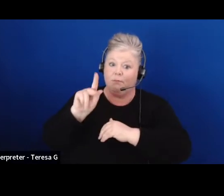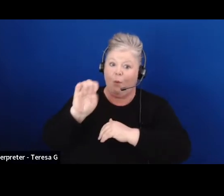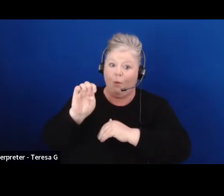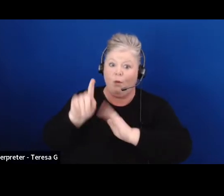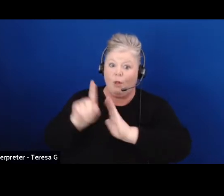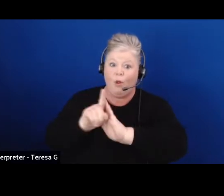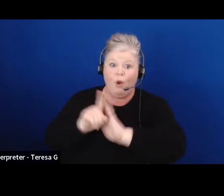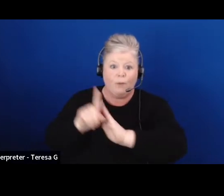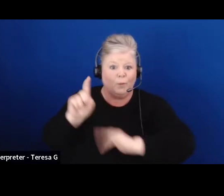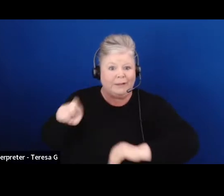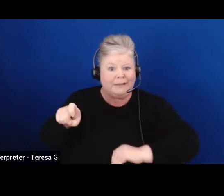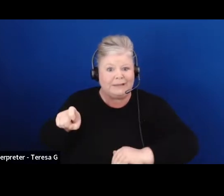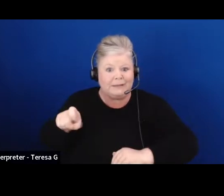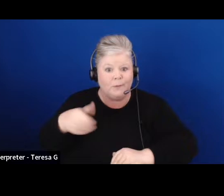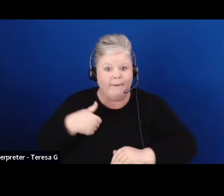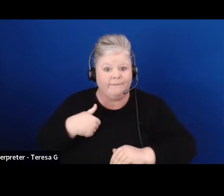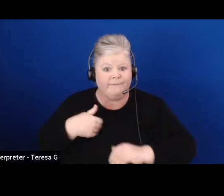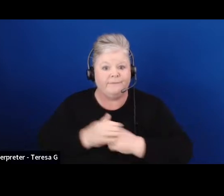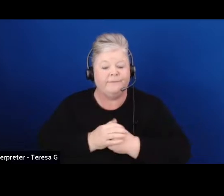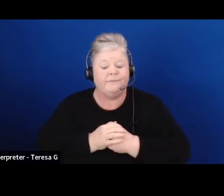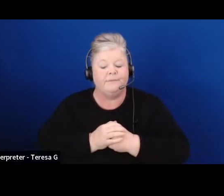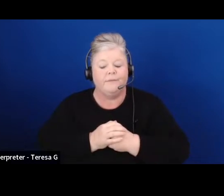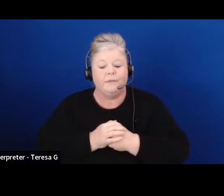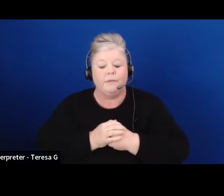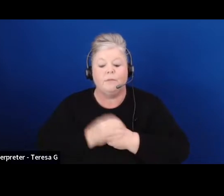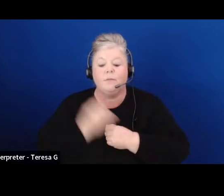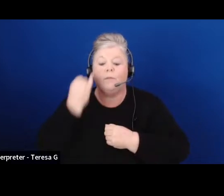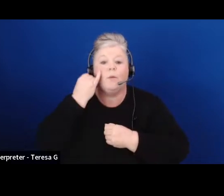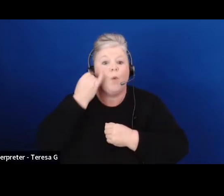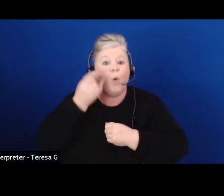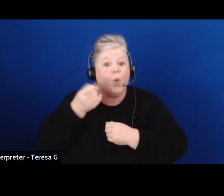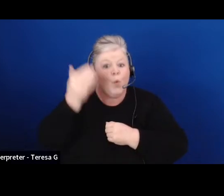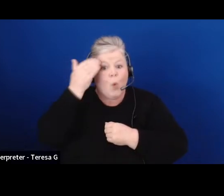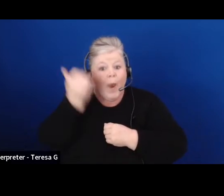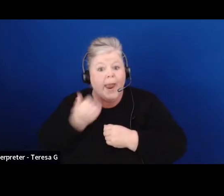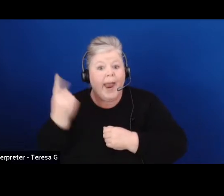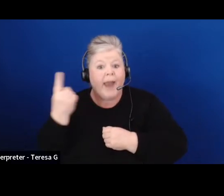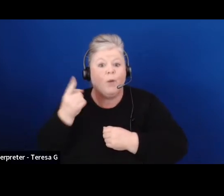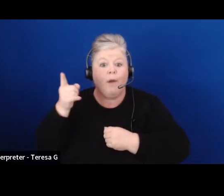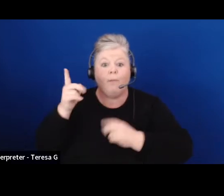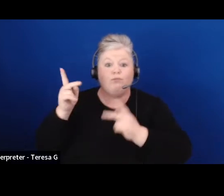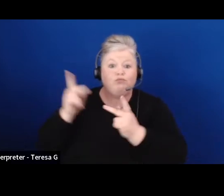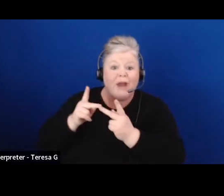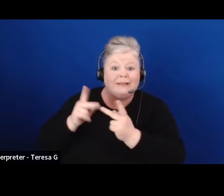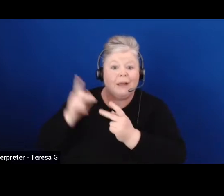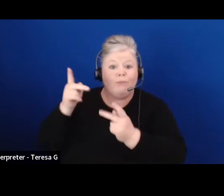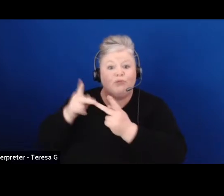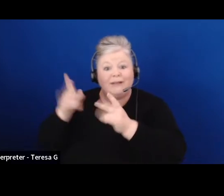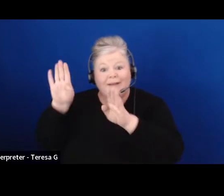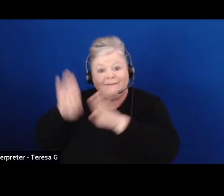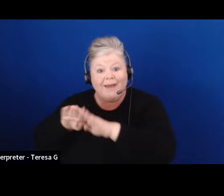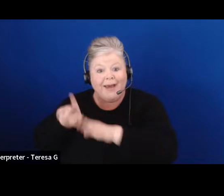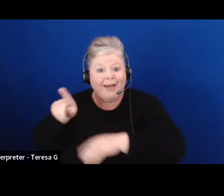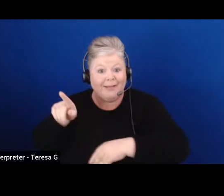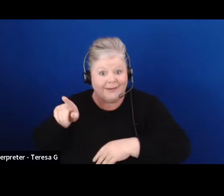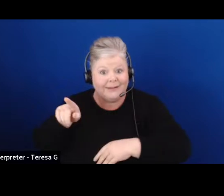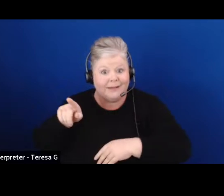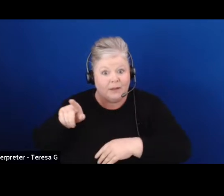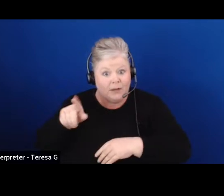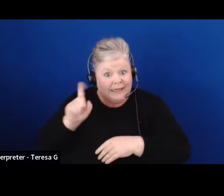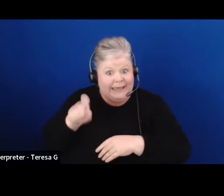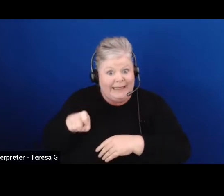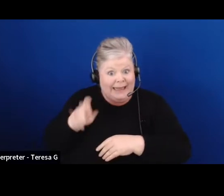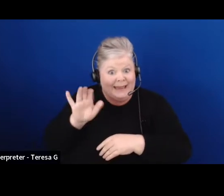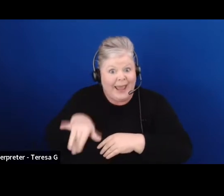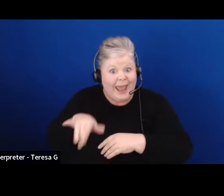me. So if you know anybody in Prescott or Prescott Valley, excuse me, who needs